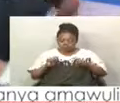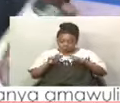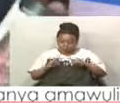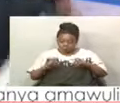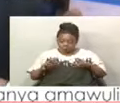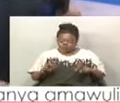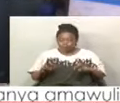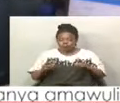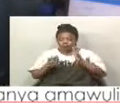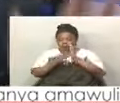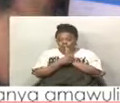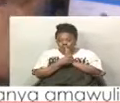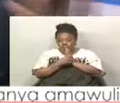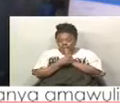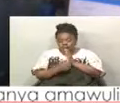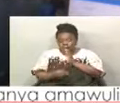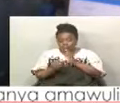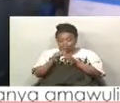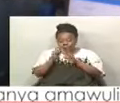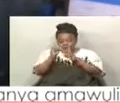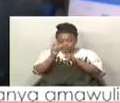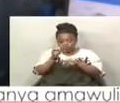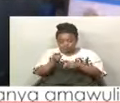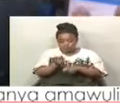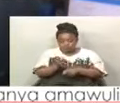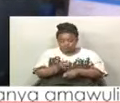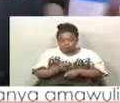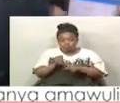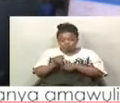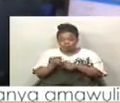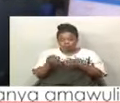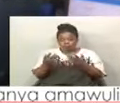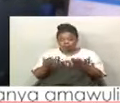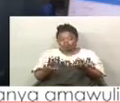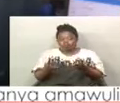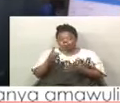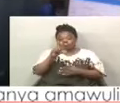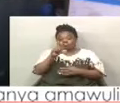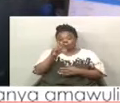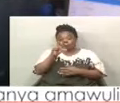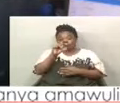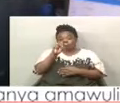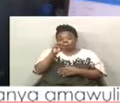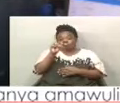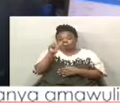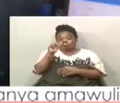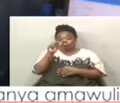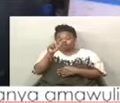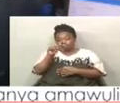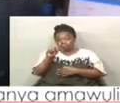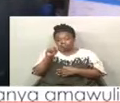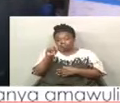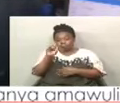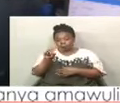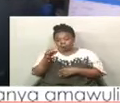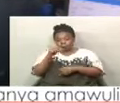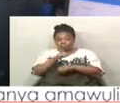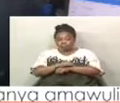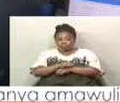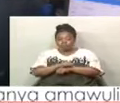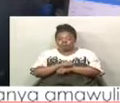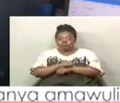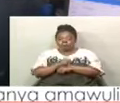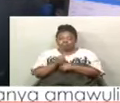kunonyereza kwabakugu mu byo bulimi mu bya weather or climate mu bya masomero walimu Dr.